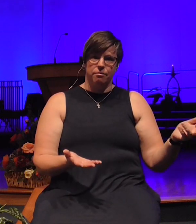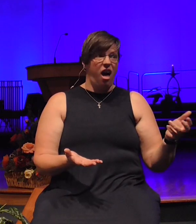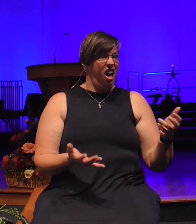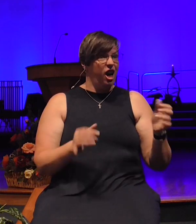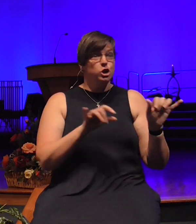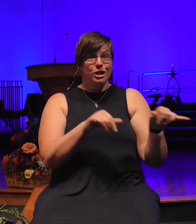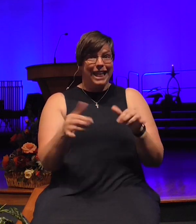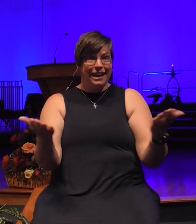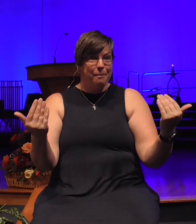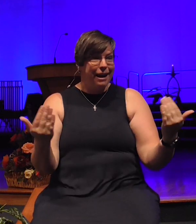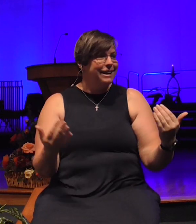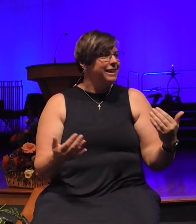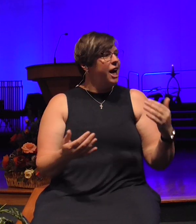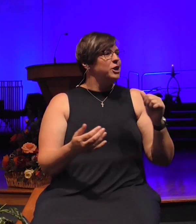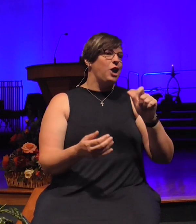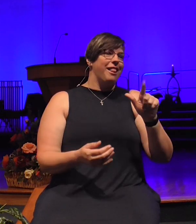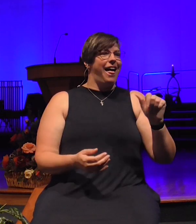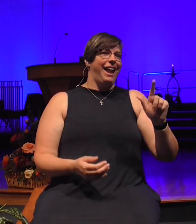just like that.